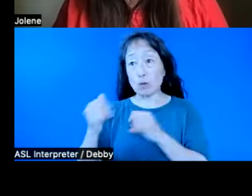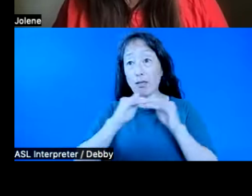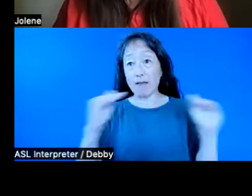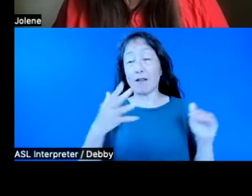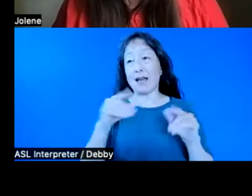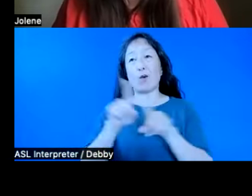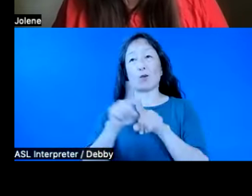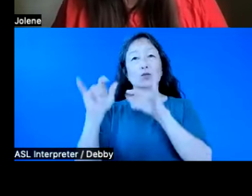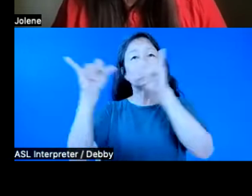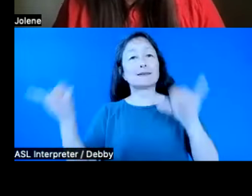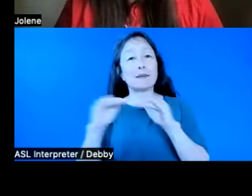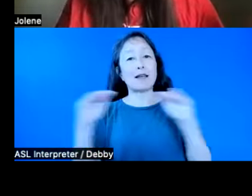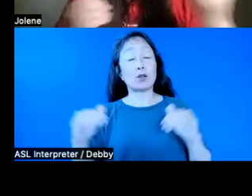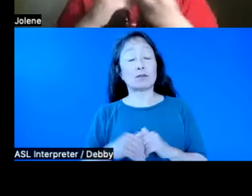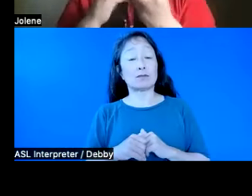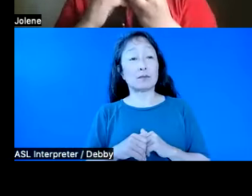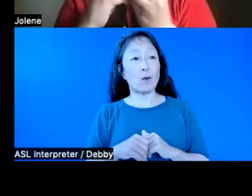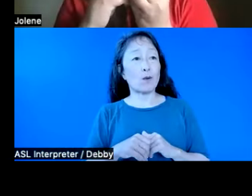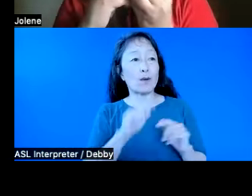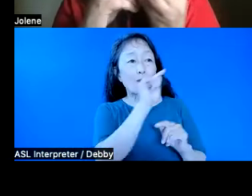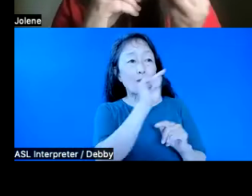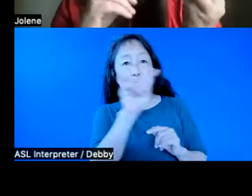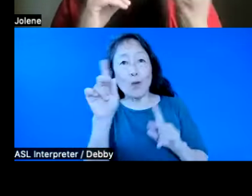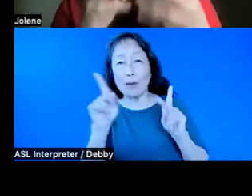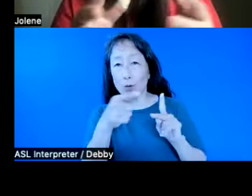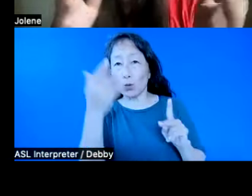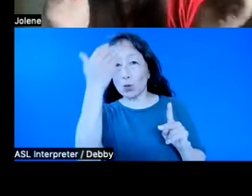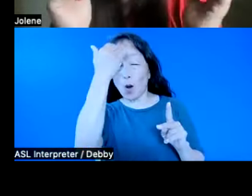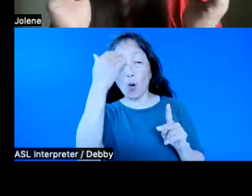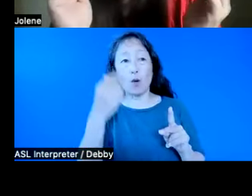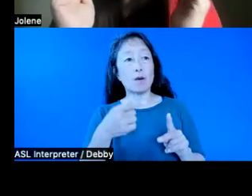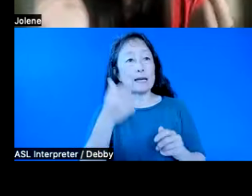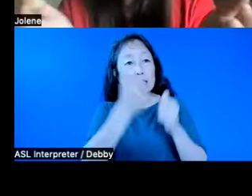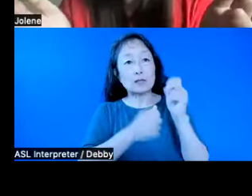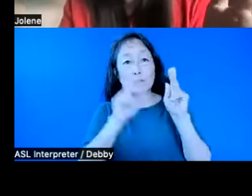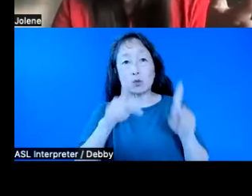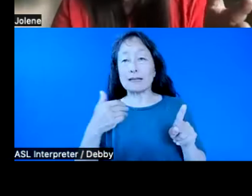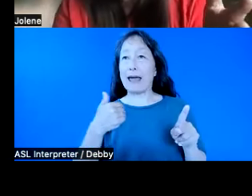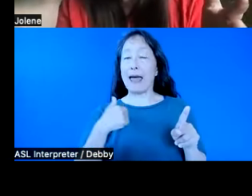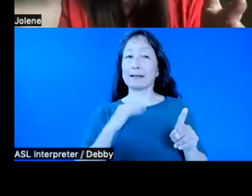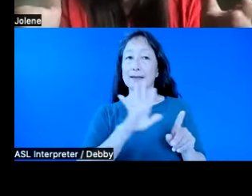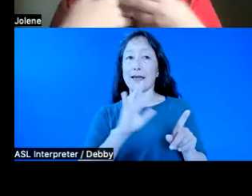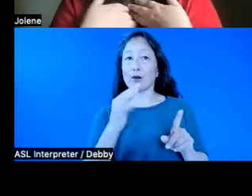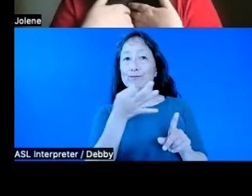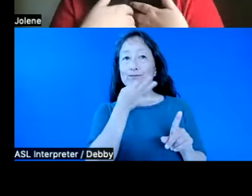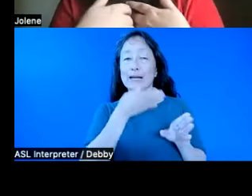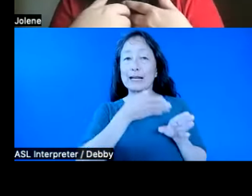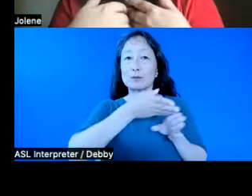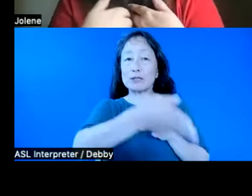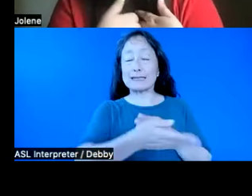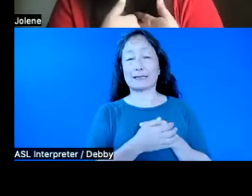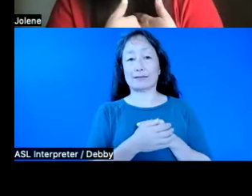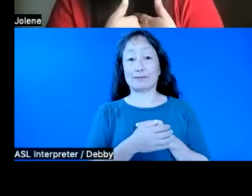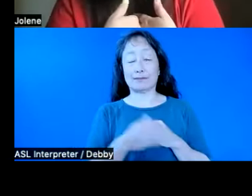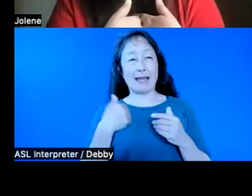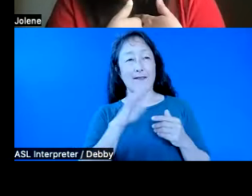And so each of those people, they bring their own expertise. If they're patrol, they have their own lens that they've been trained in on. As an advocate, you're